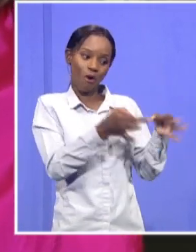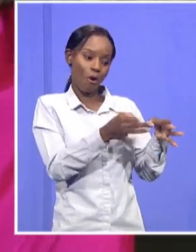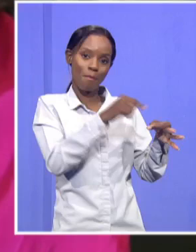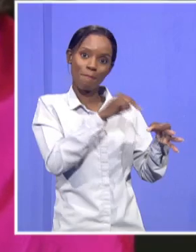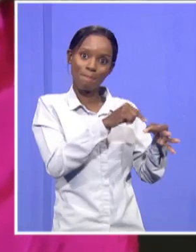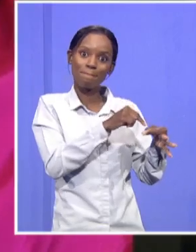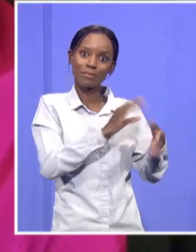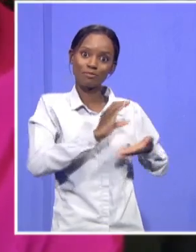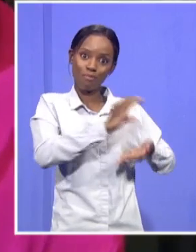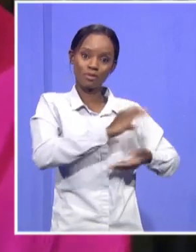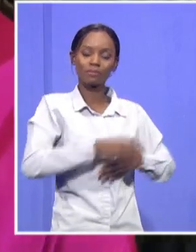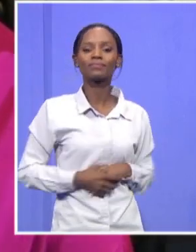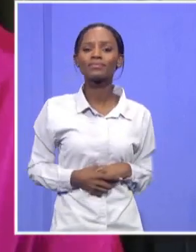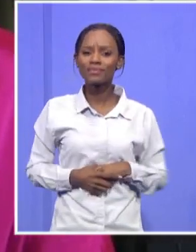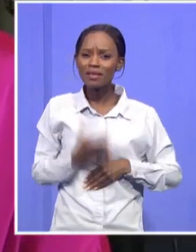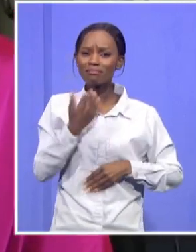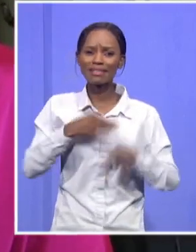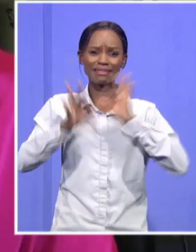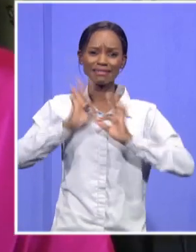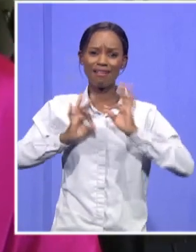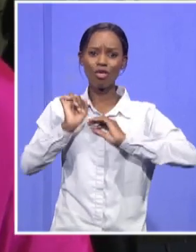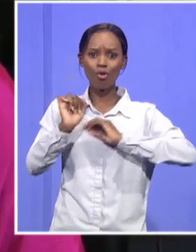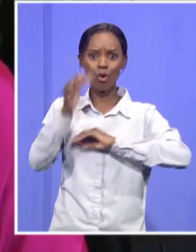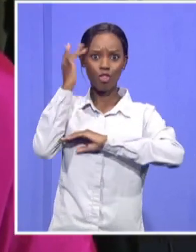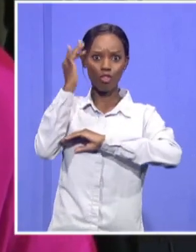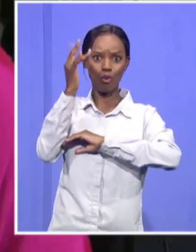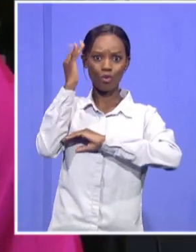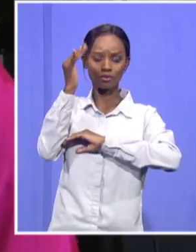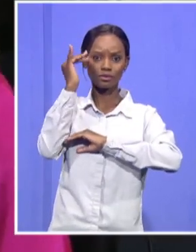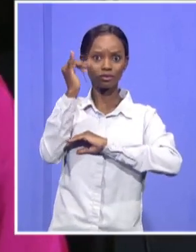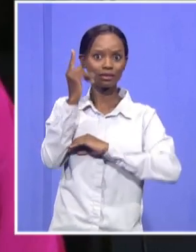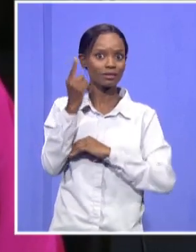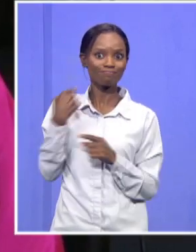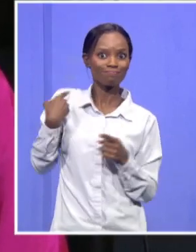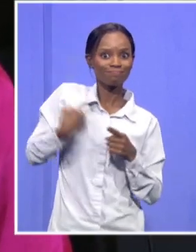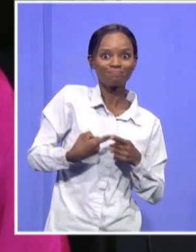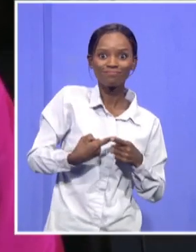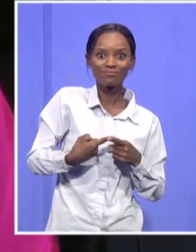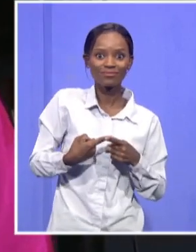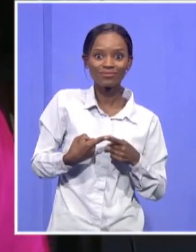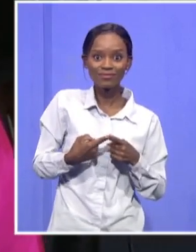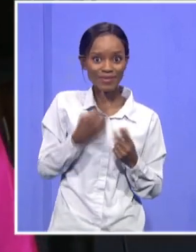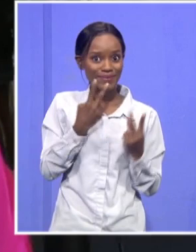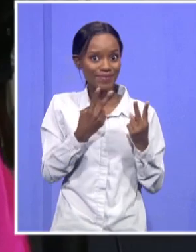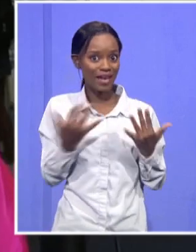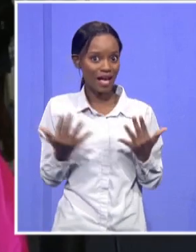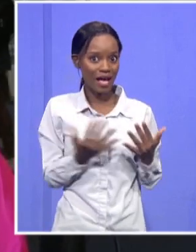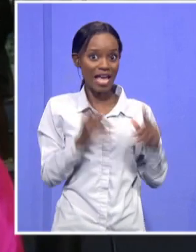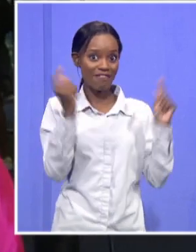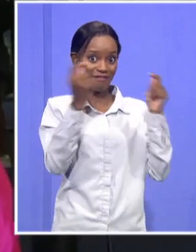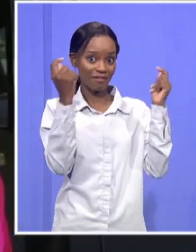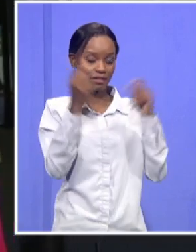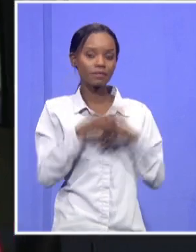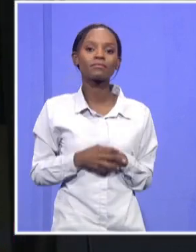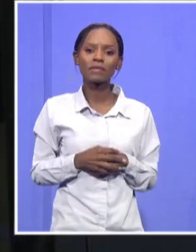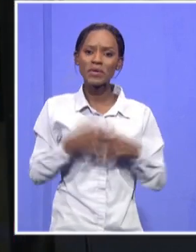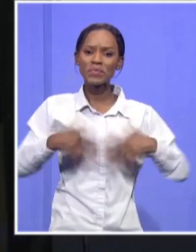this event. Just tell us about your thoughts since the beginning of the event. Well, I think it's amazing. I think